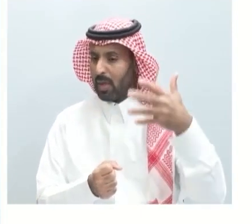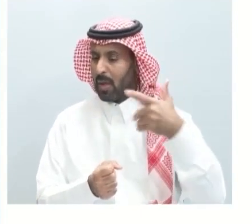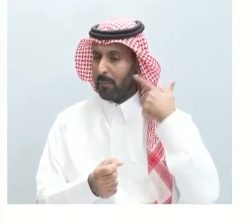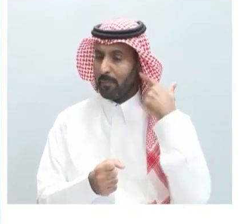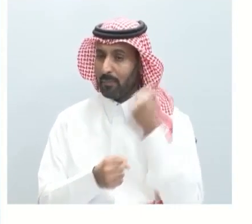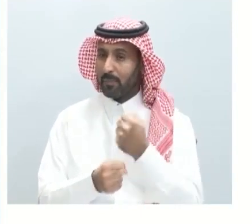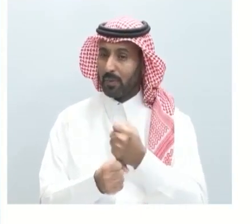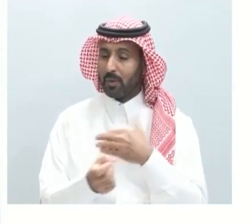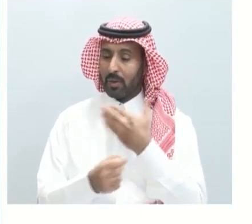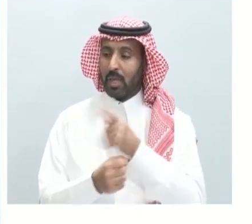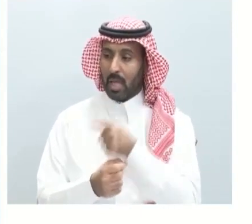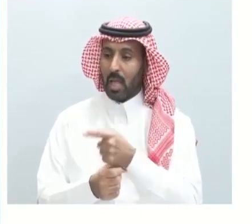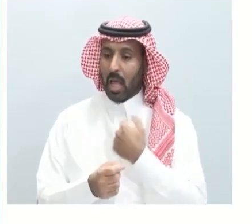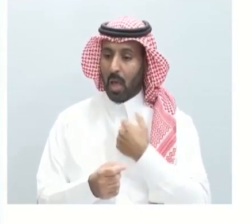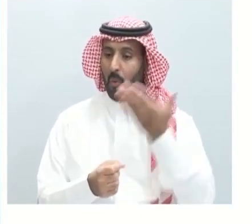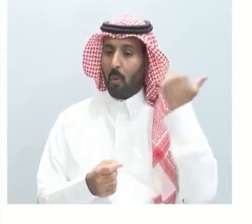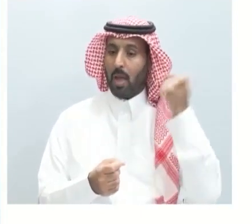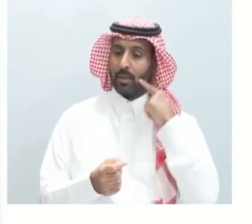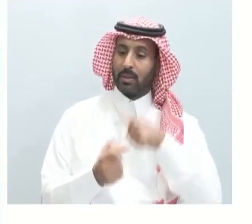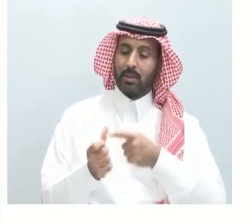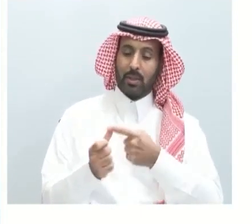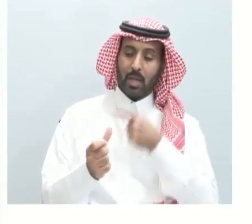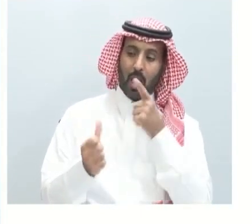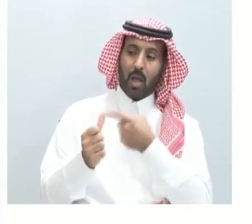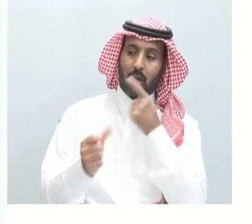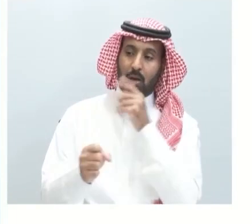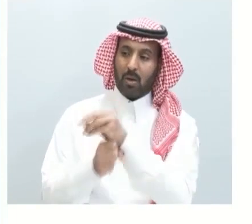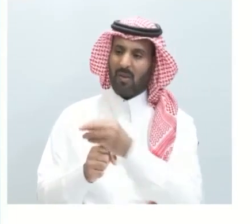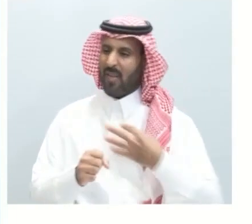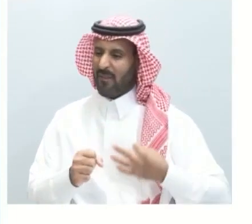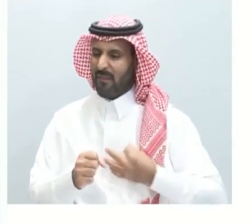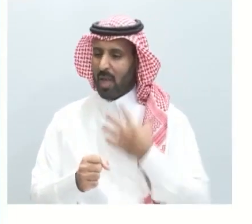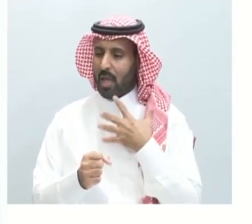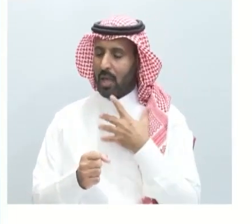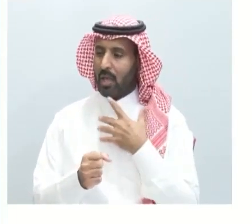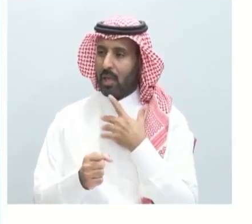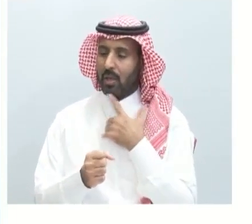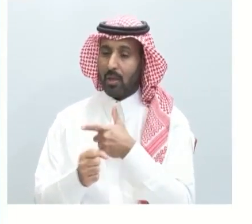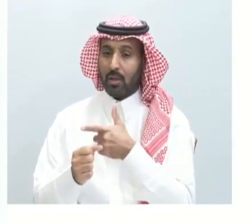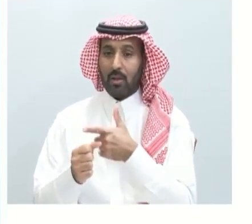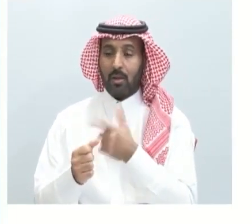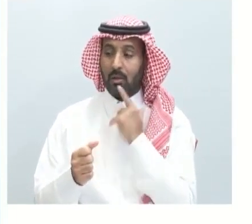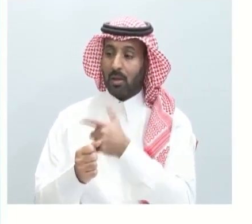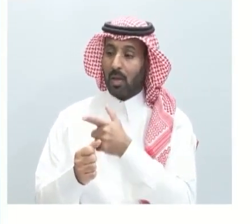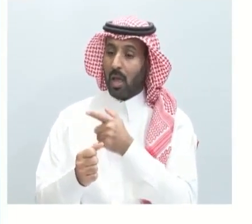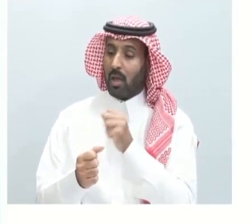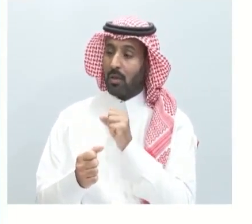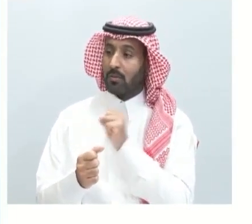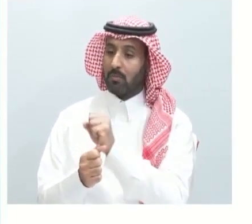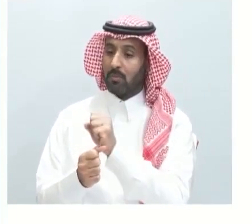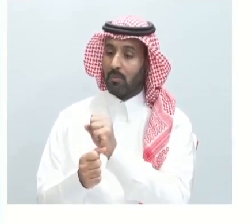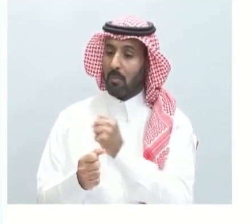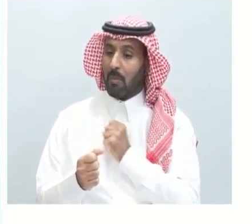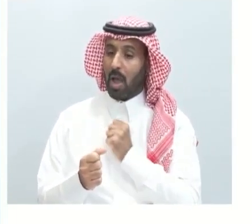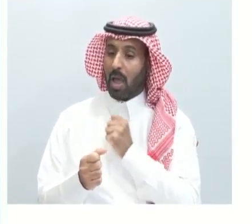it's is an easy one I was when he first told me about it so he has my dream job